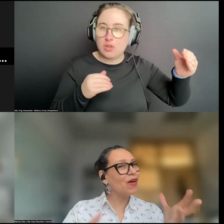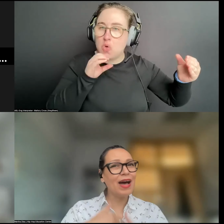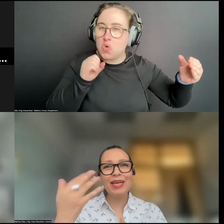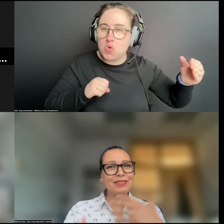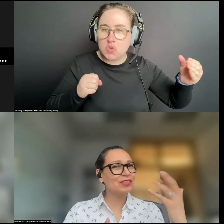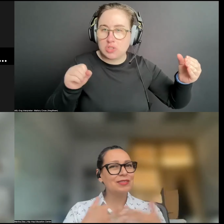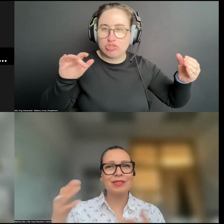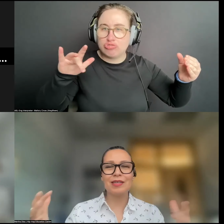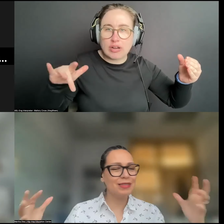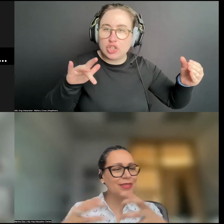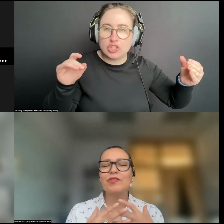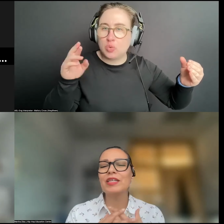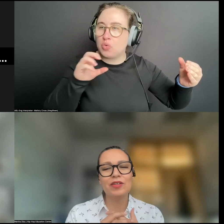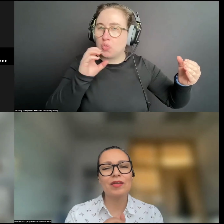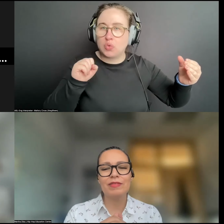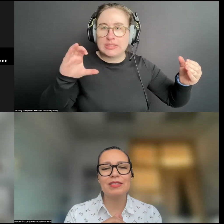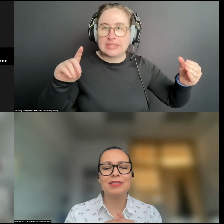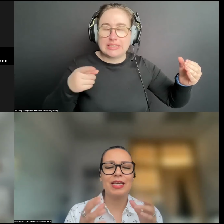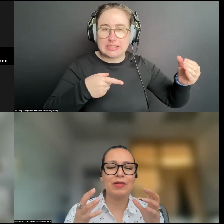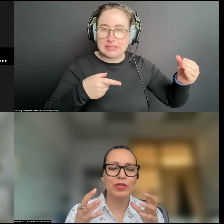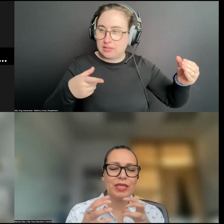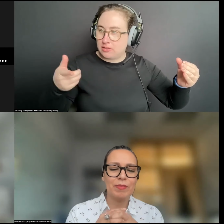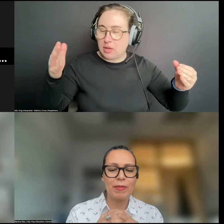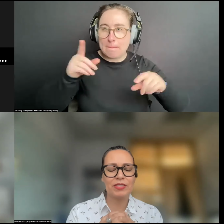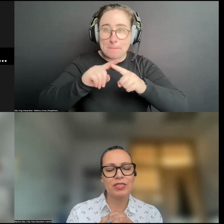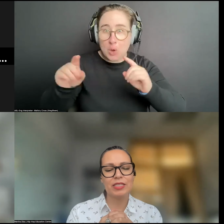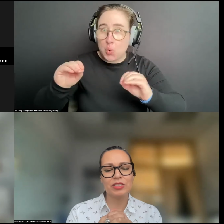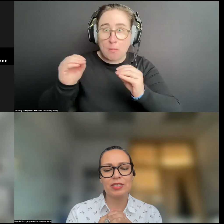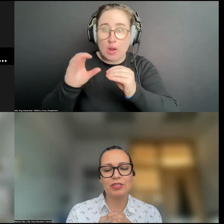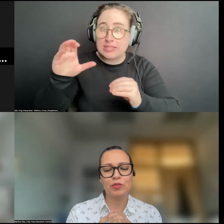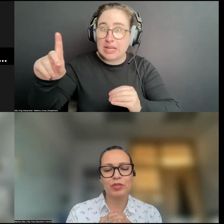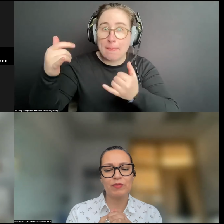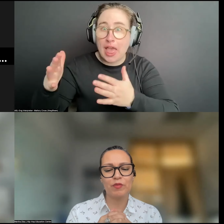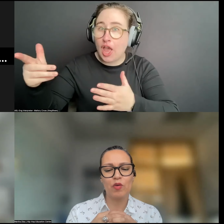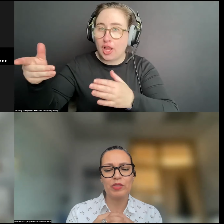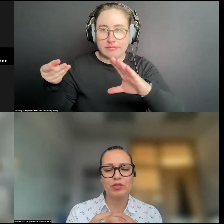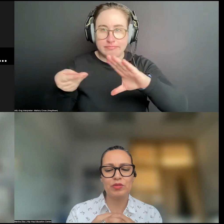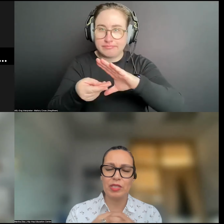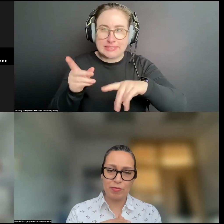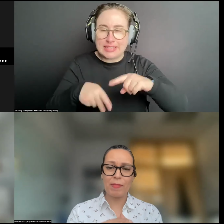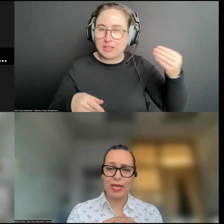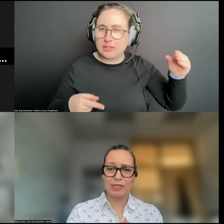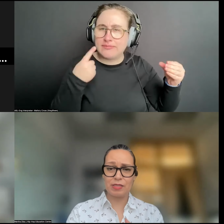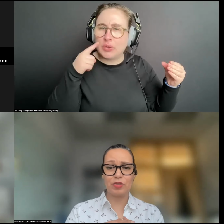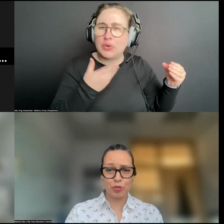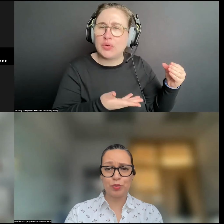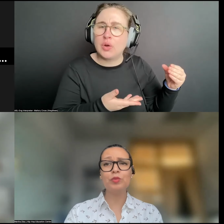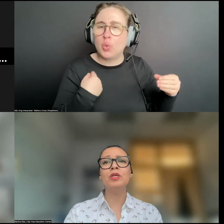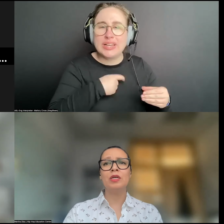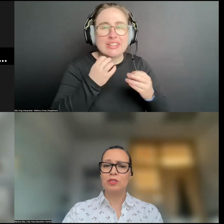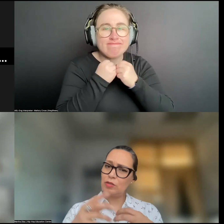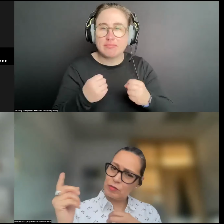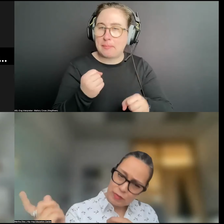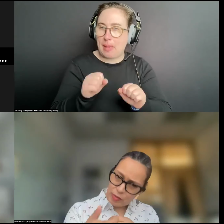so I just integrated all of this. And with the Hip Hop Education Center, we've always used hip hop as the